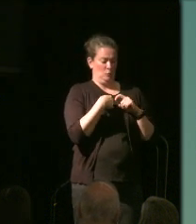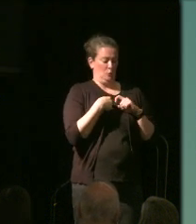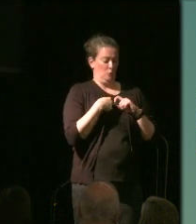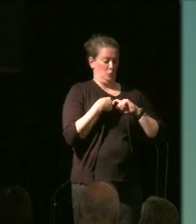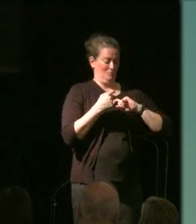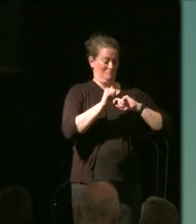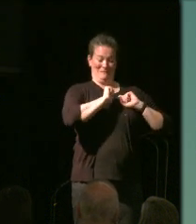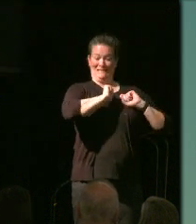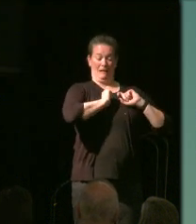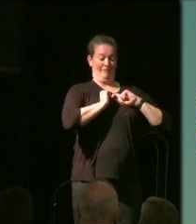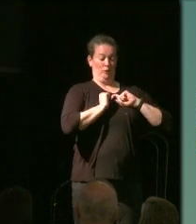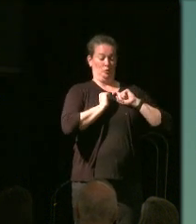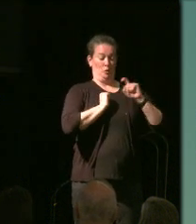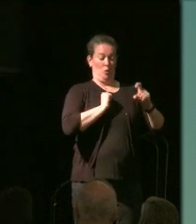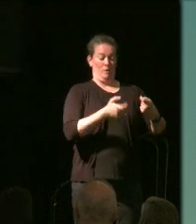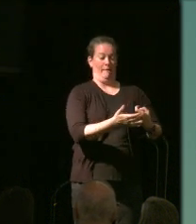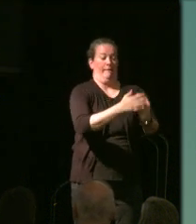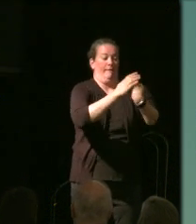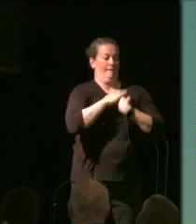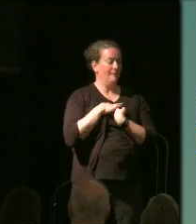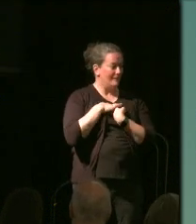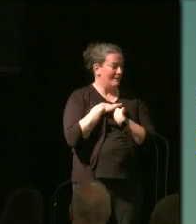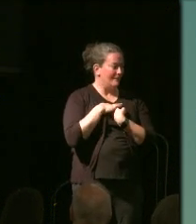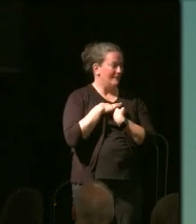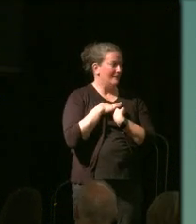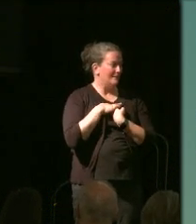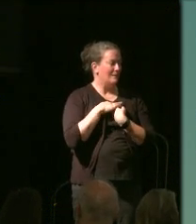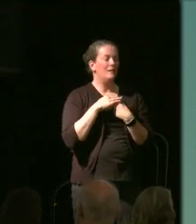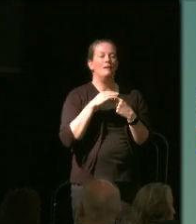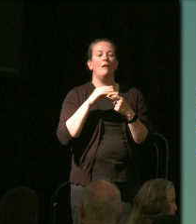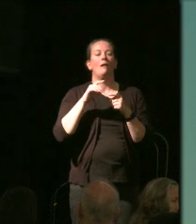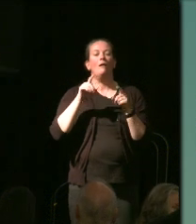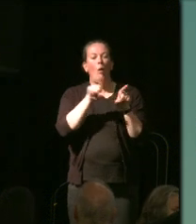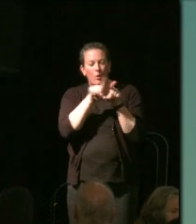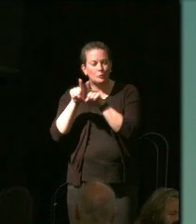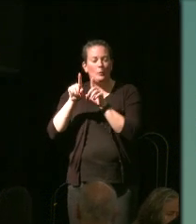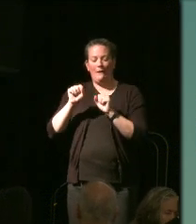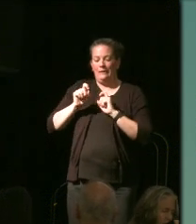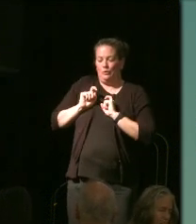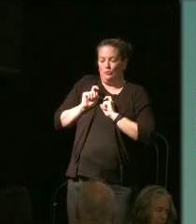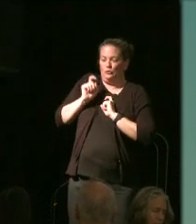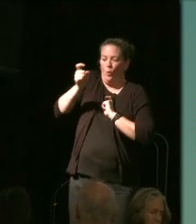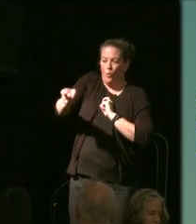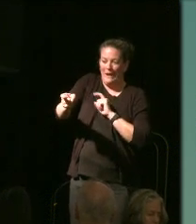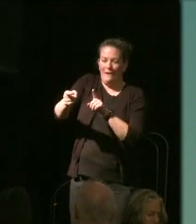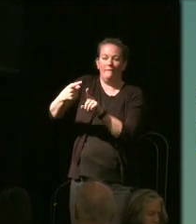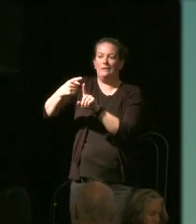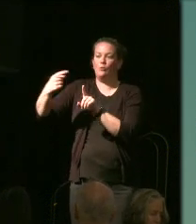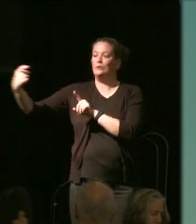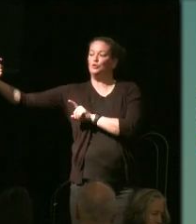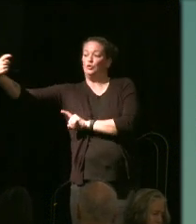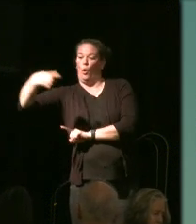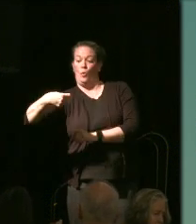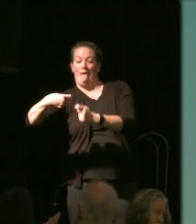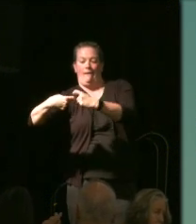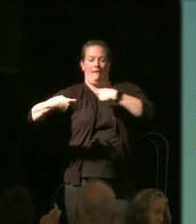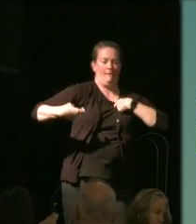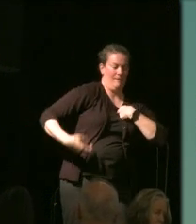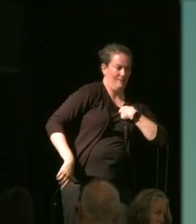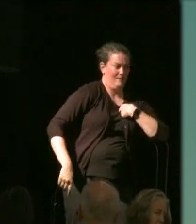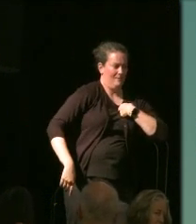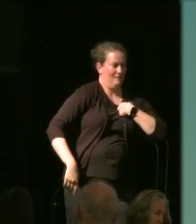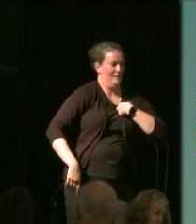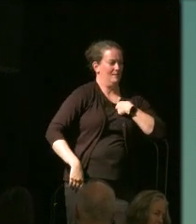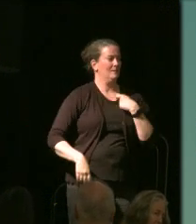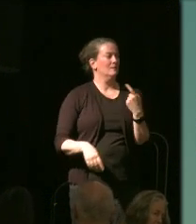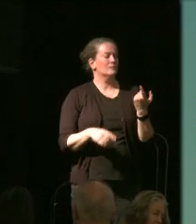you. This is a different approach. We're gene agnostic as well. Obviously, that's super important. We've had many, many USH patients